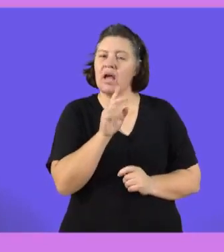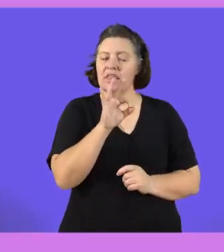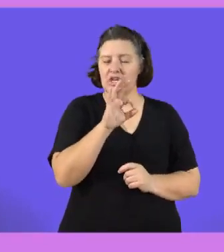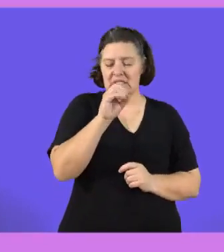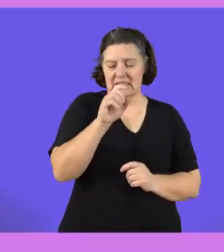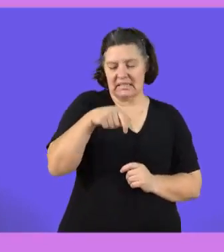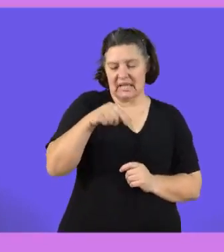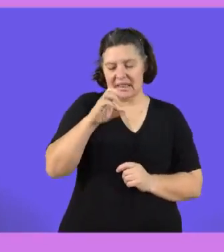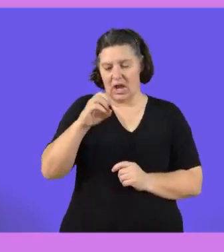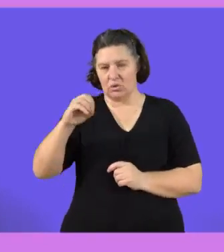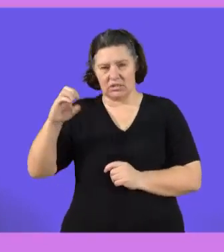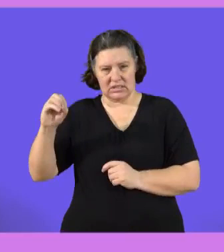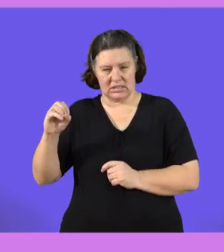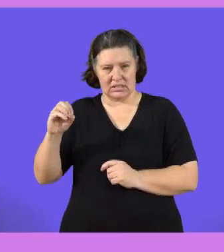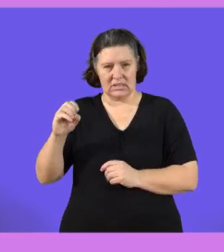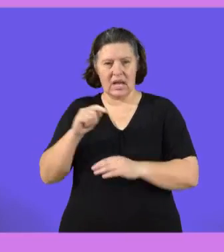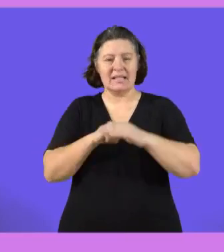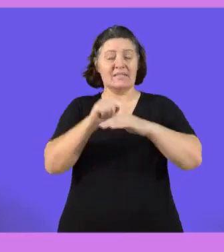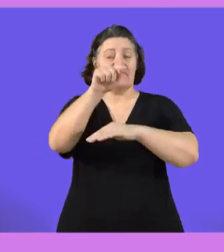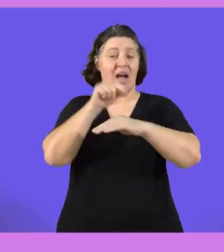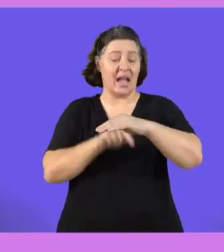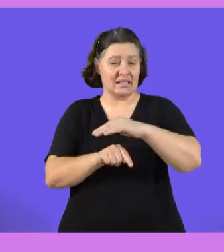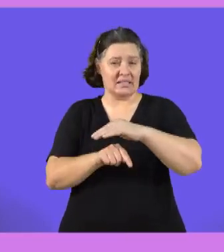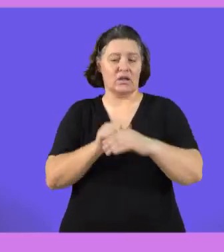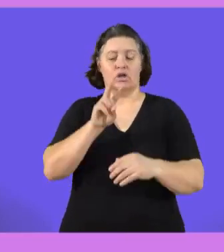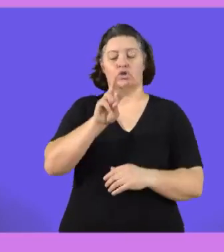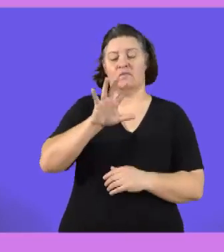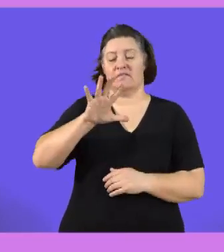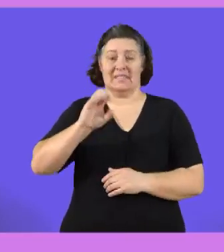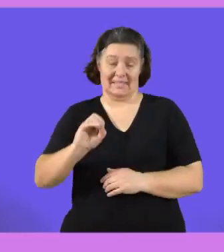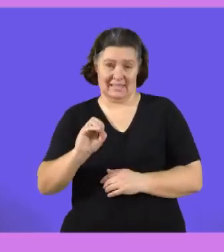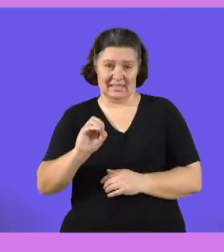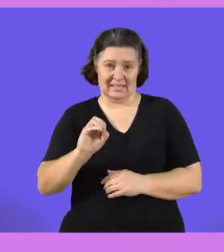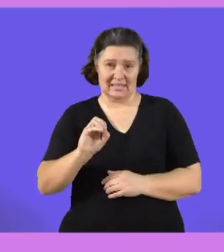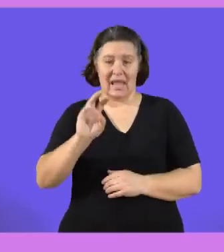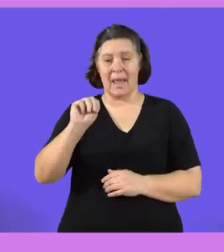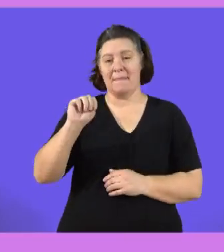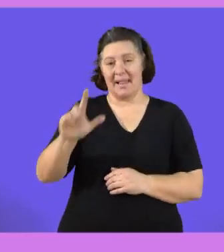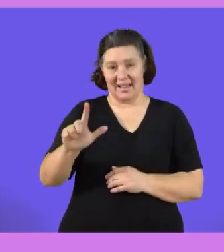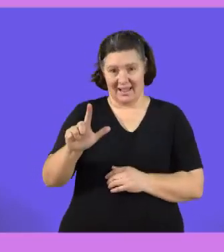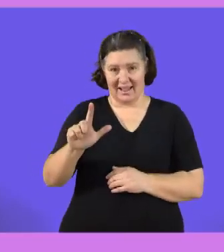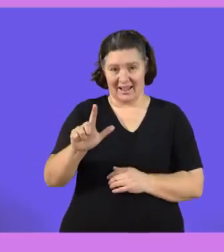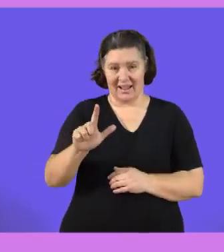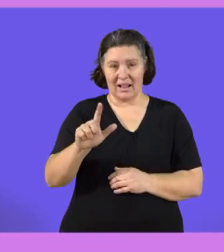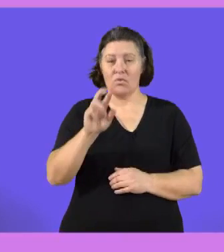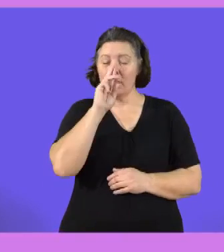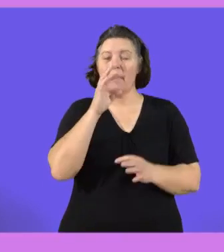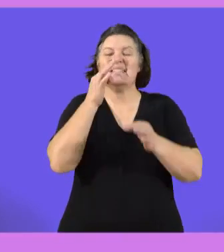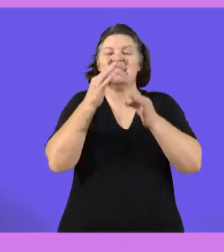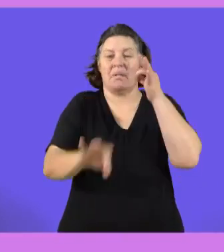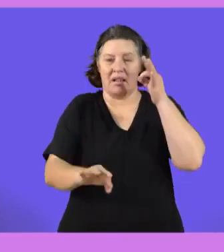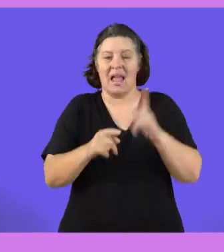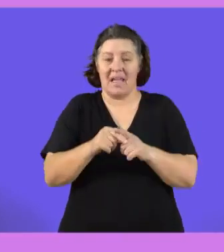the 30,000 milliliters, and I could divide that by 250 milliliters. Remember, I can only